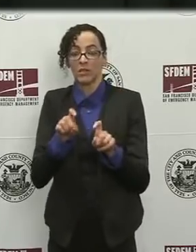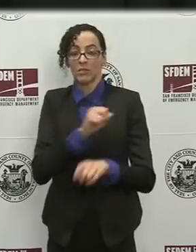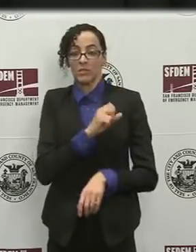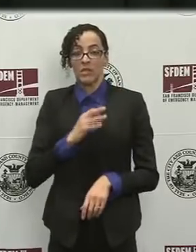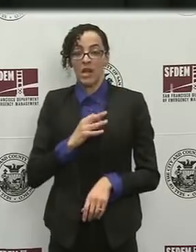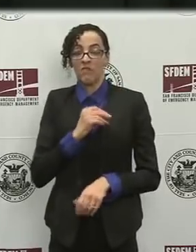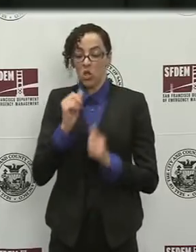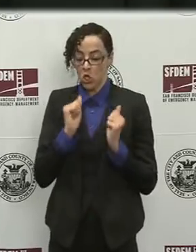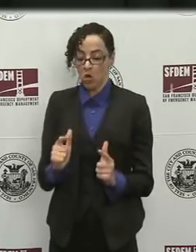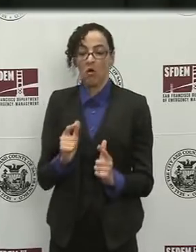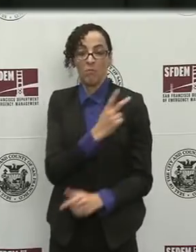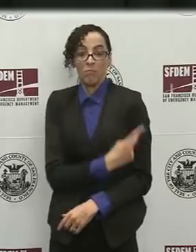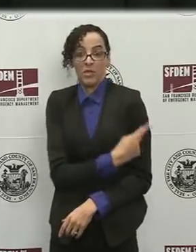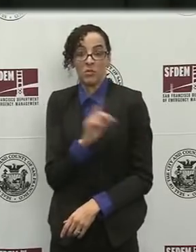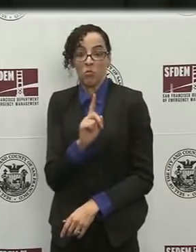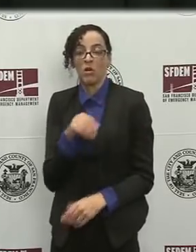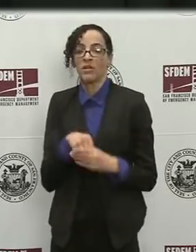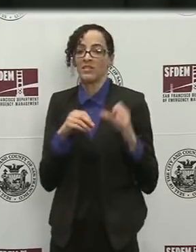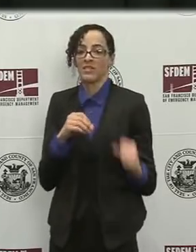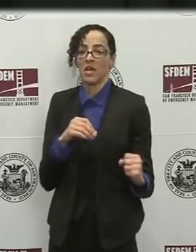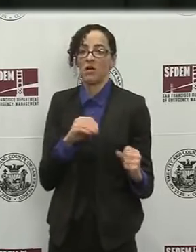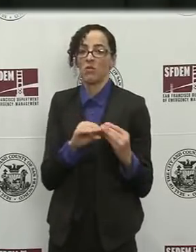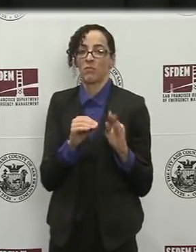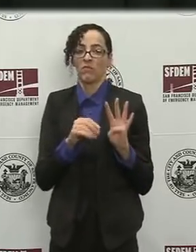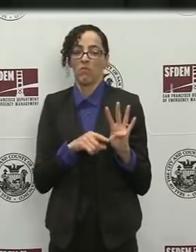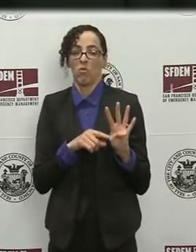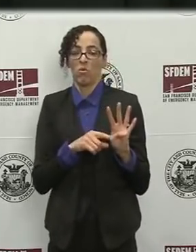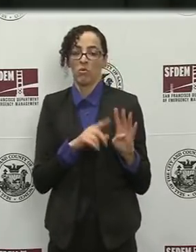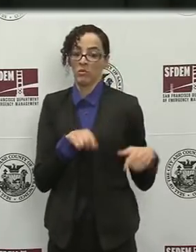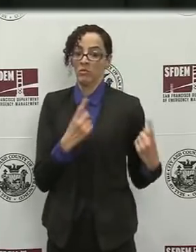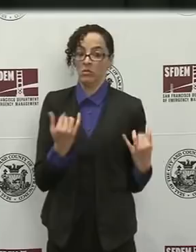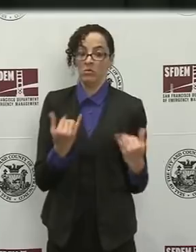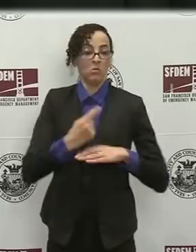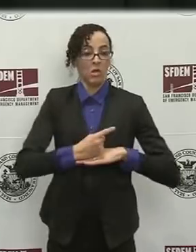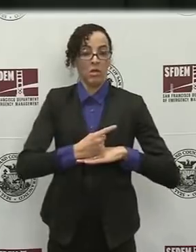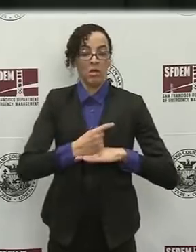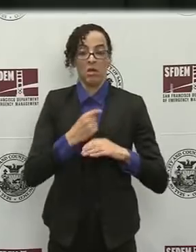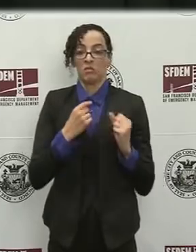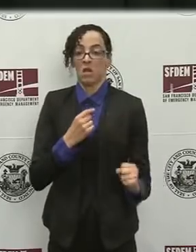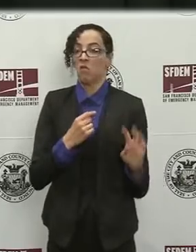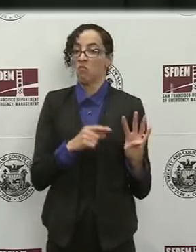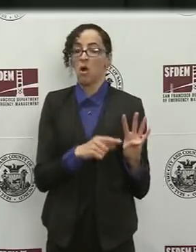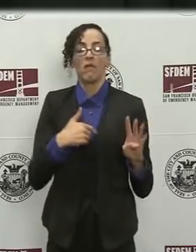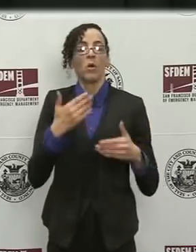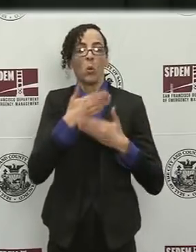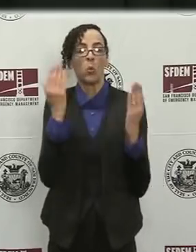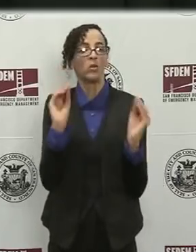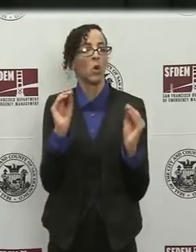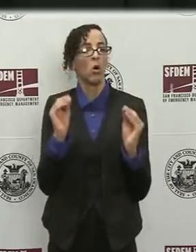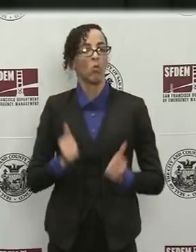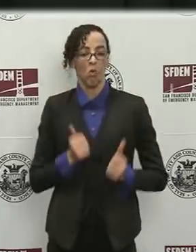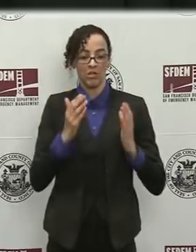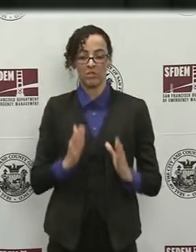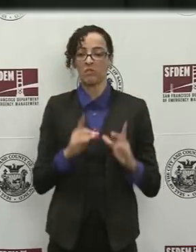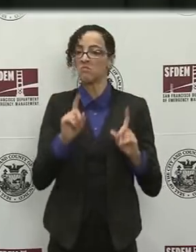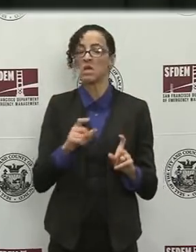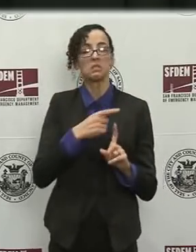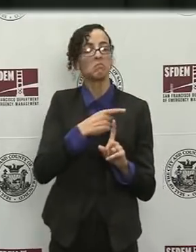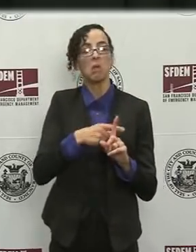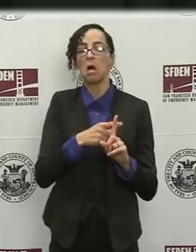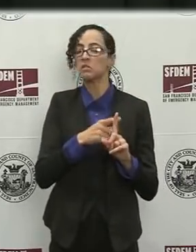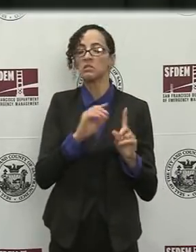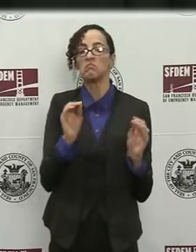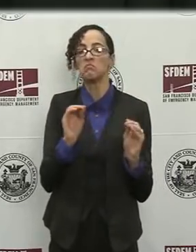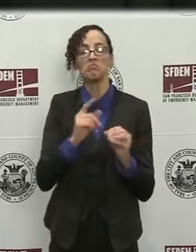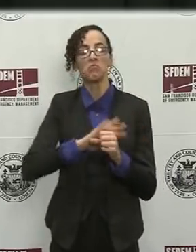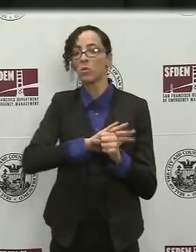on South 4. To date, South 4 has no residents who have tested positive for coronavirus, though